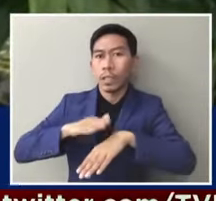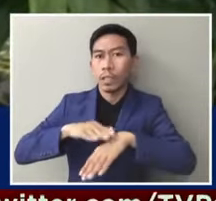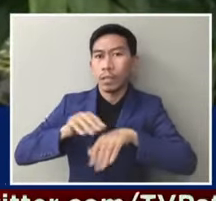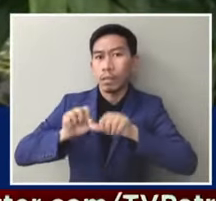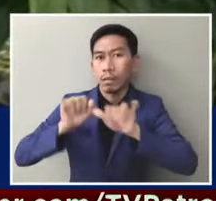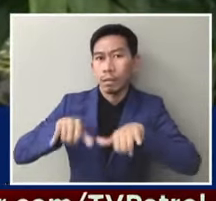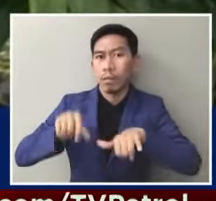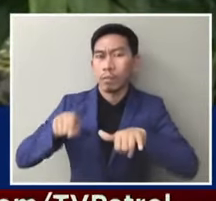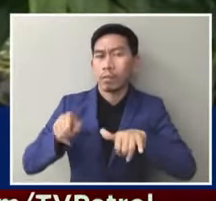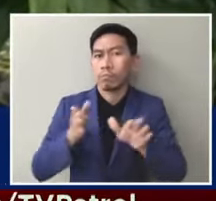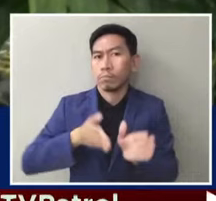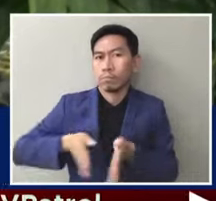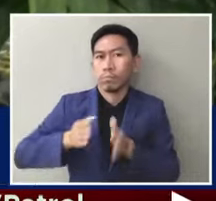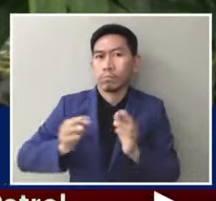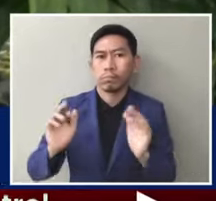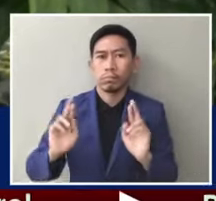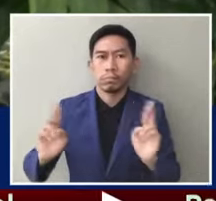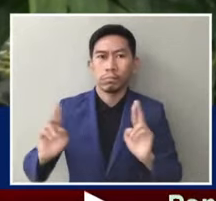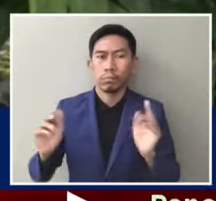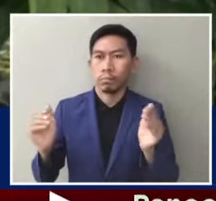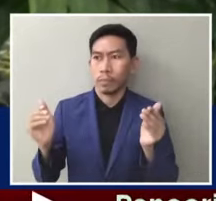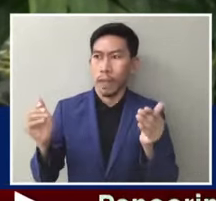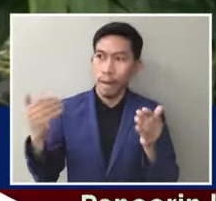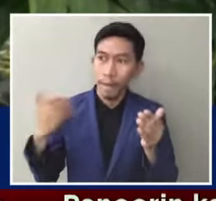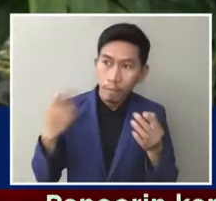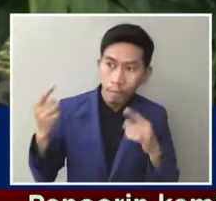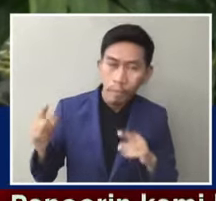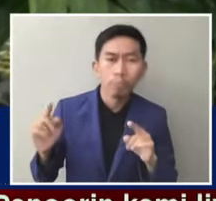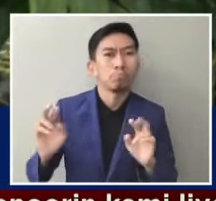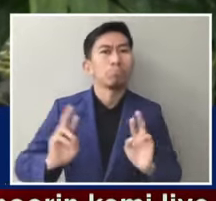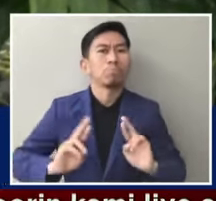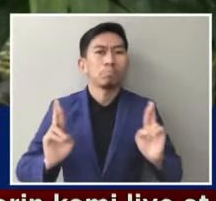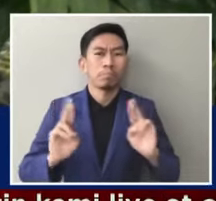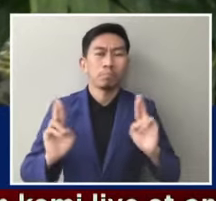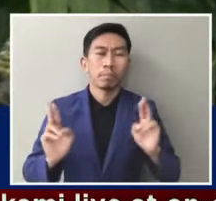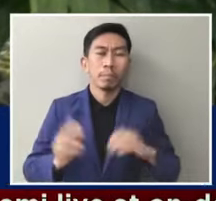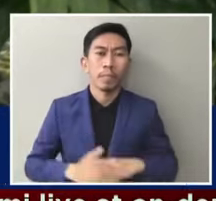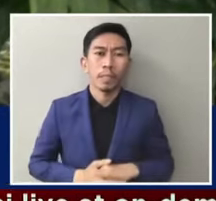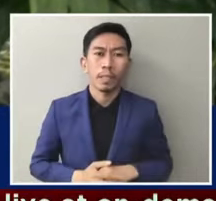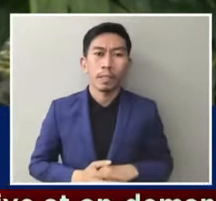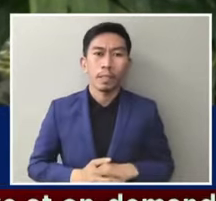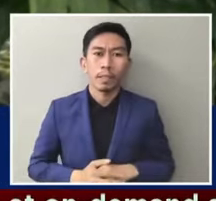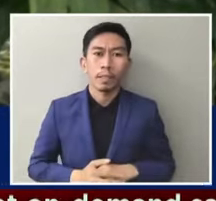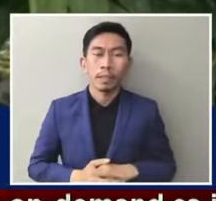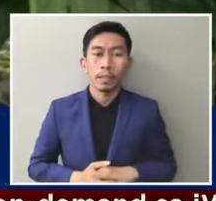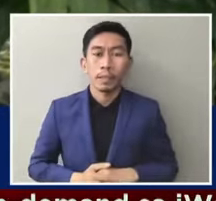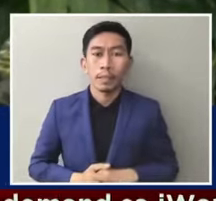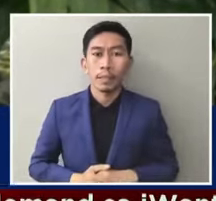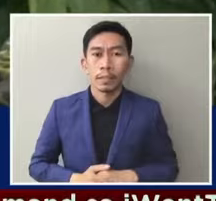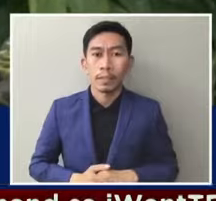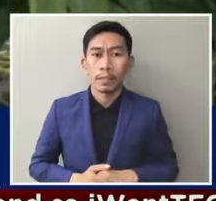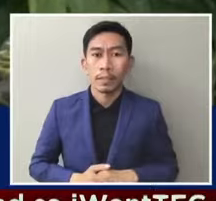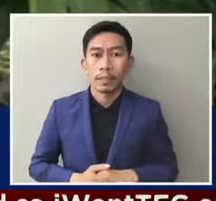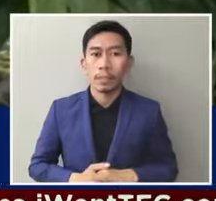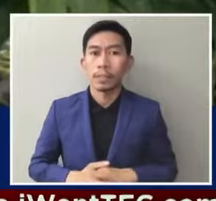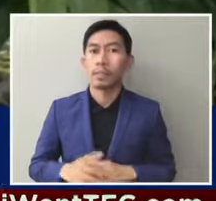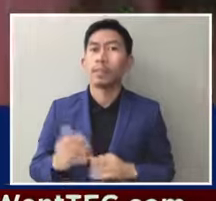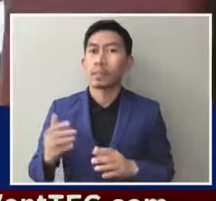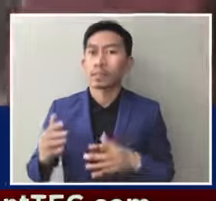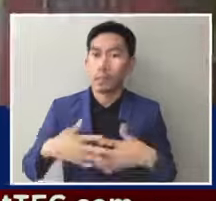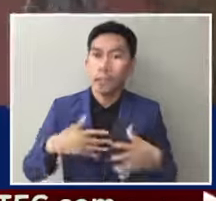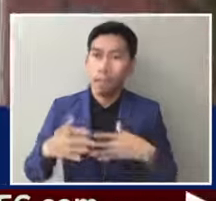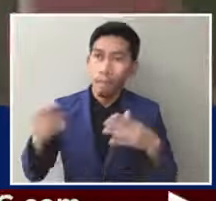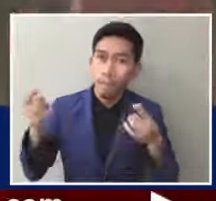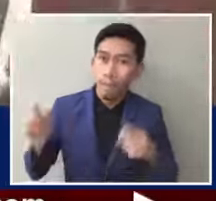to take place in an opportune time as we move through all of these different